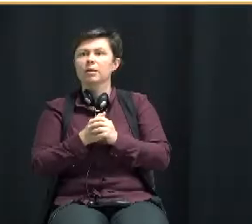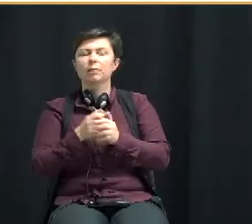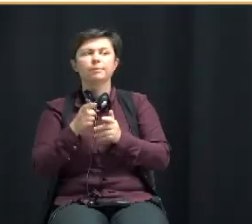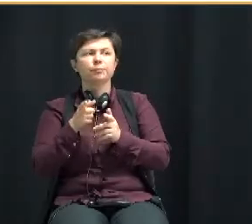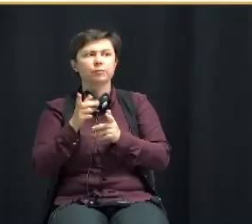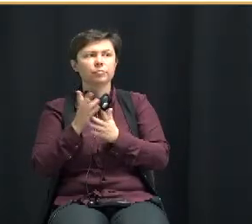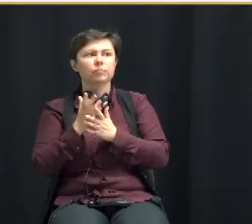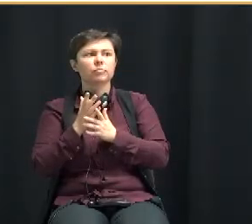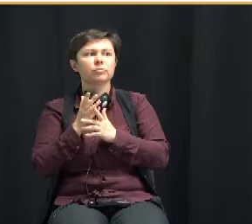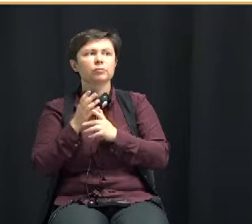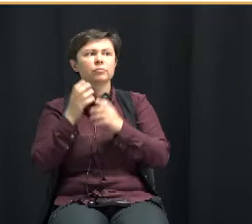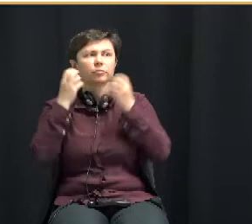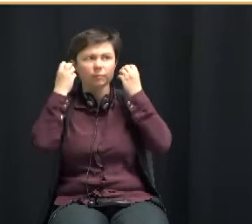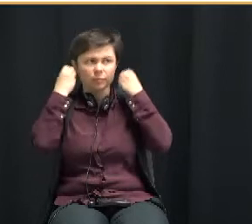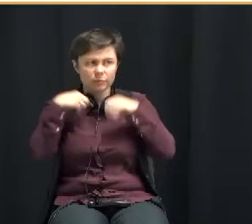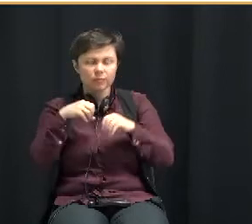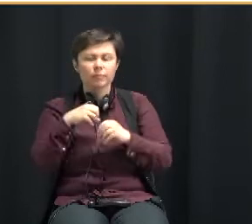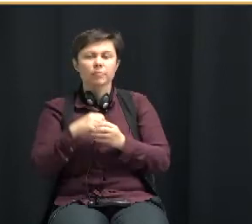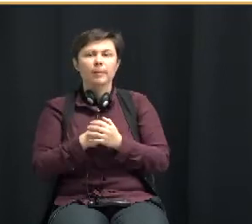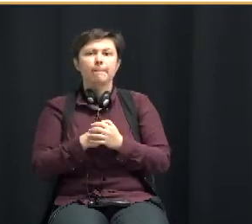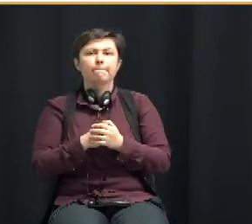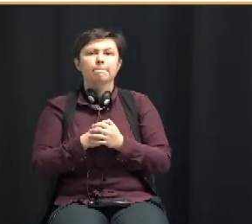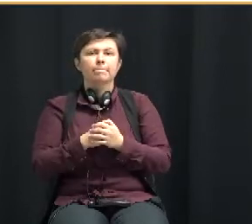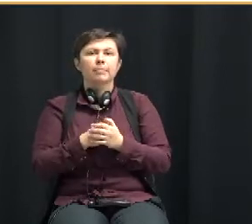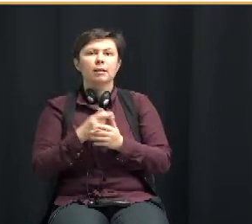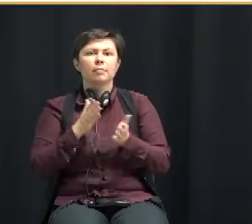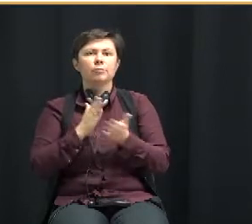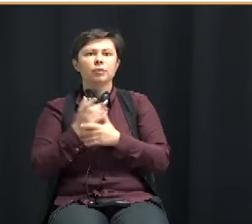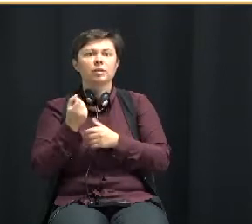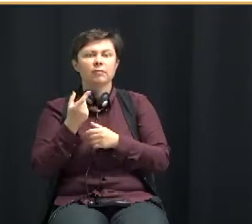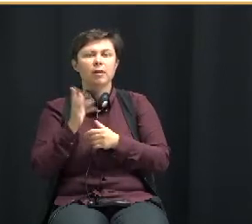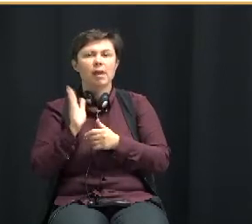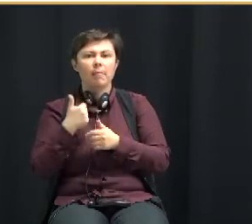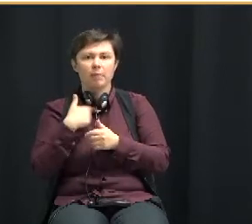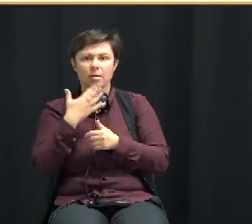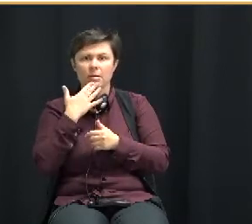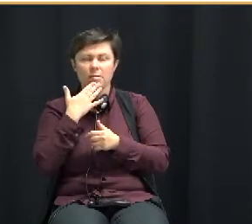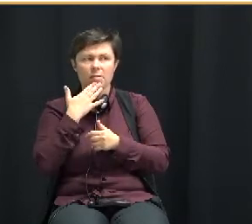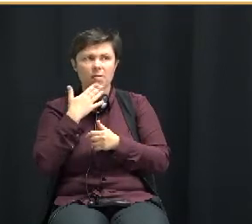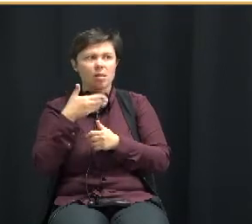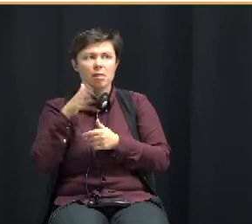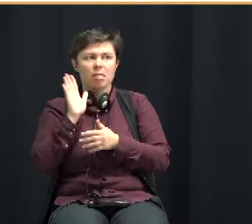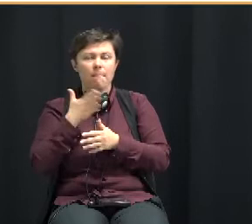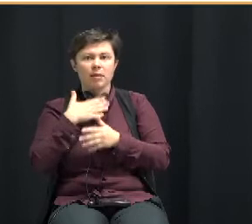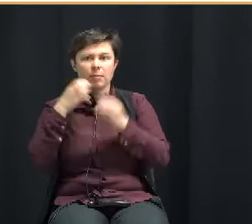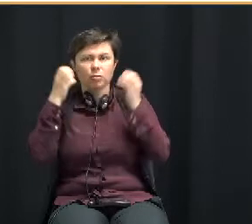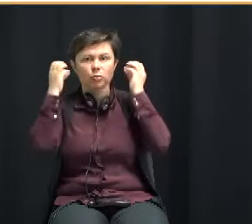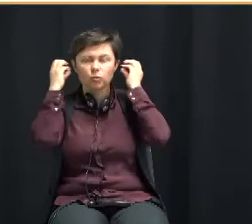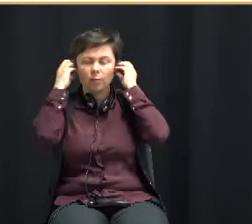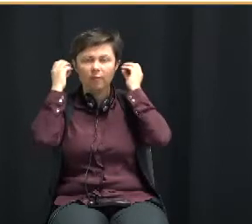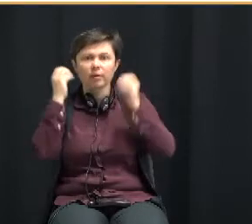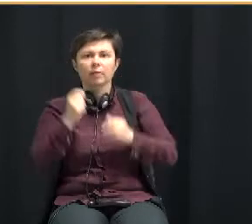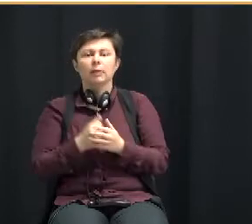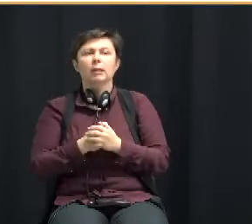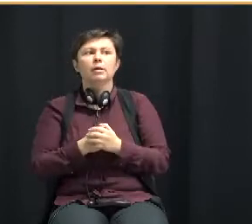when I hear the translation. So I am taking the headsets off and I will be speaking